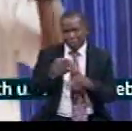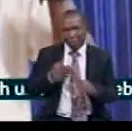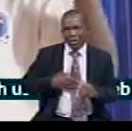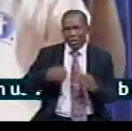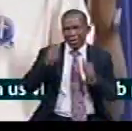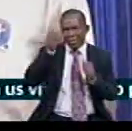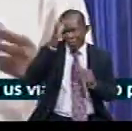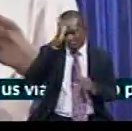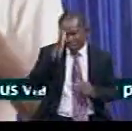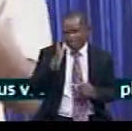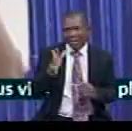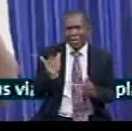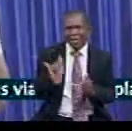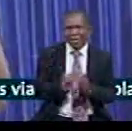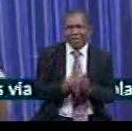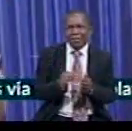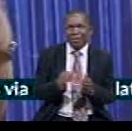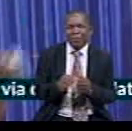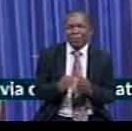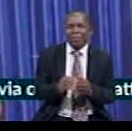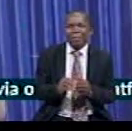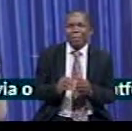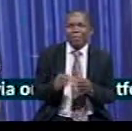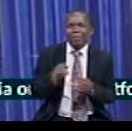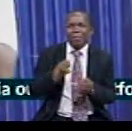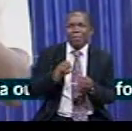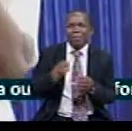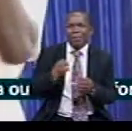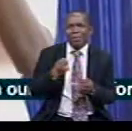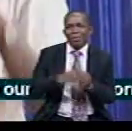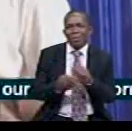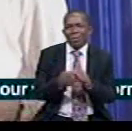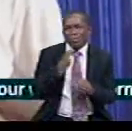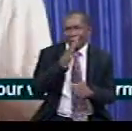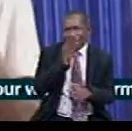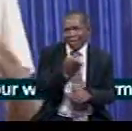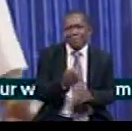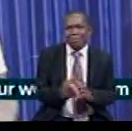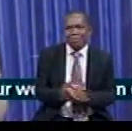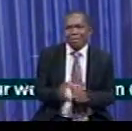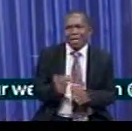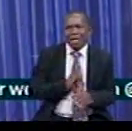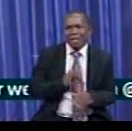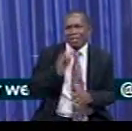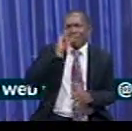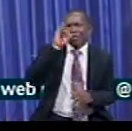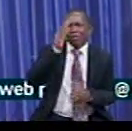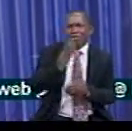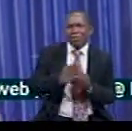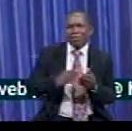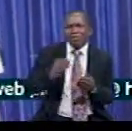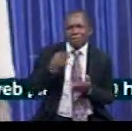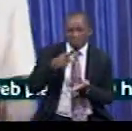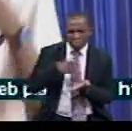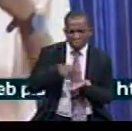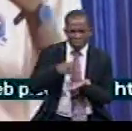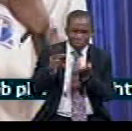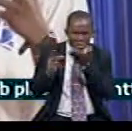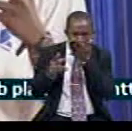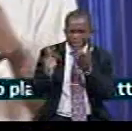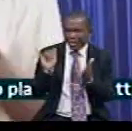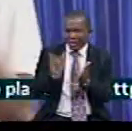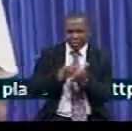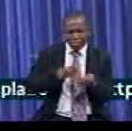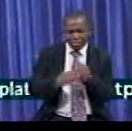Dr. Abunikenika's own is the best for healing power. I took it 3 bottles. The thing didn't go. And if I go to